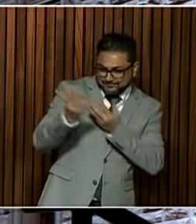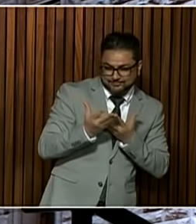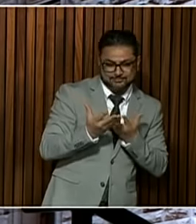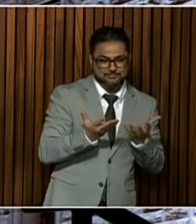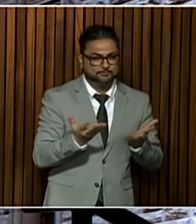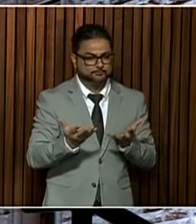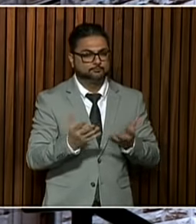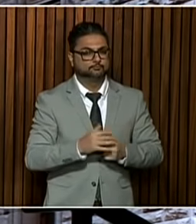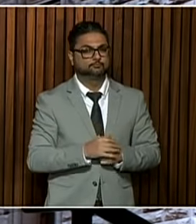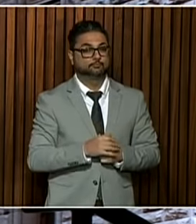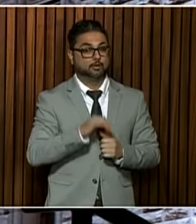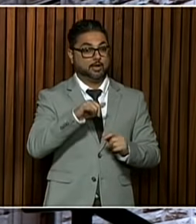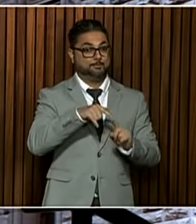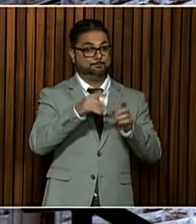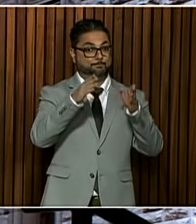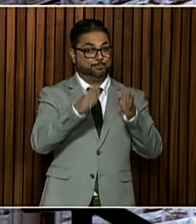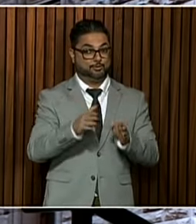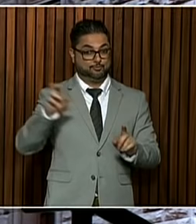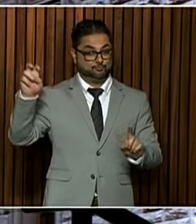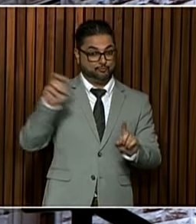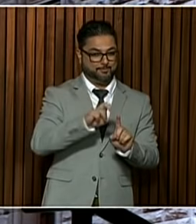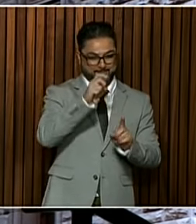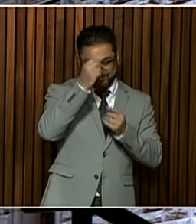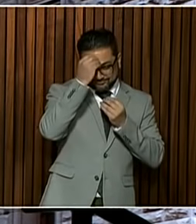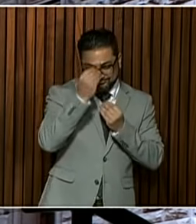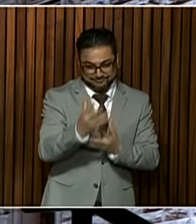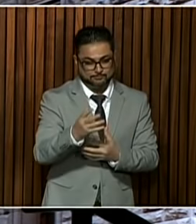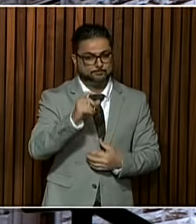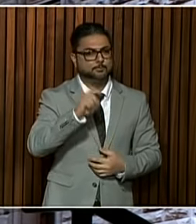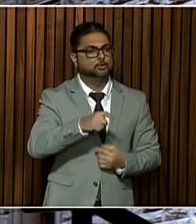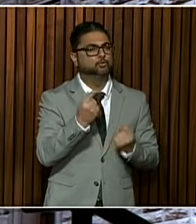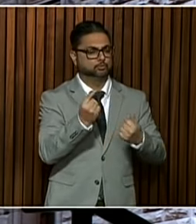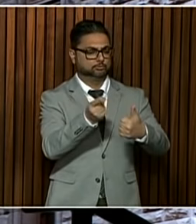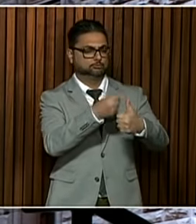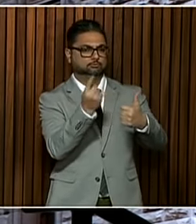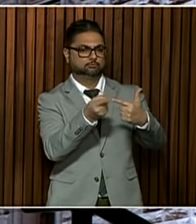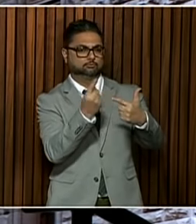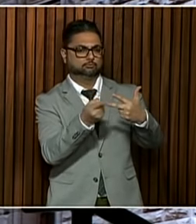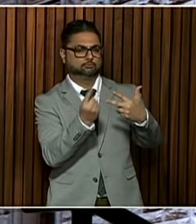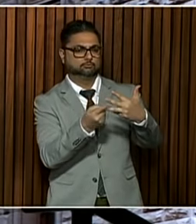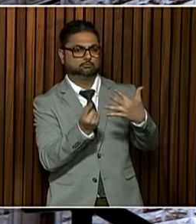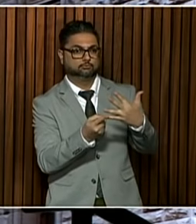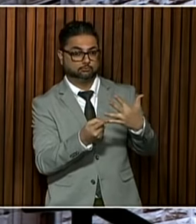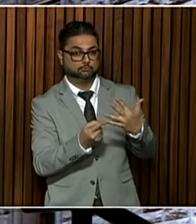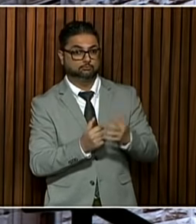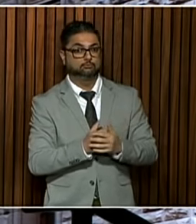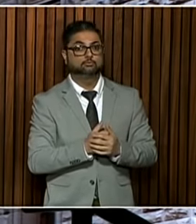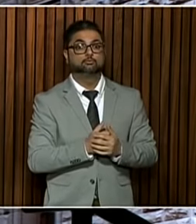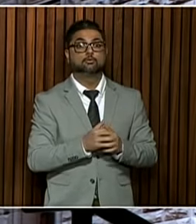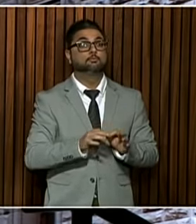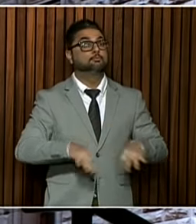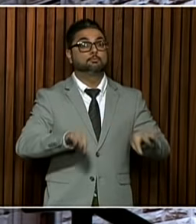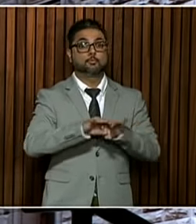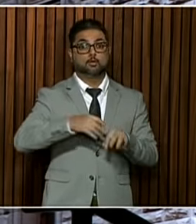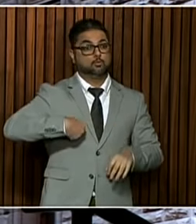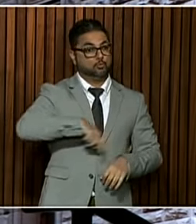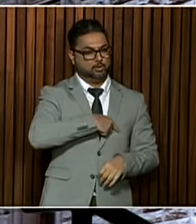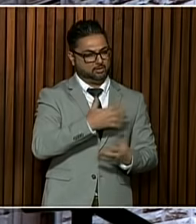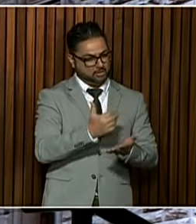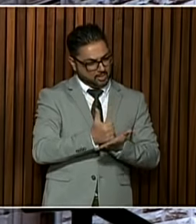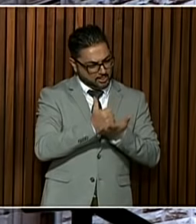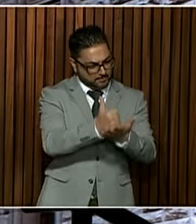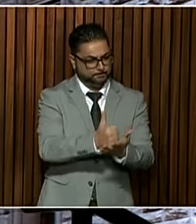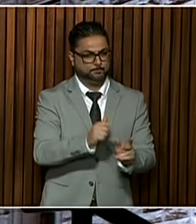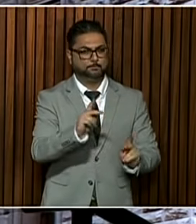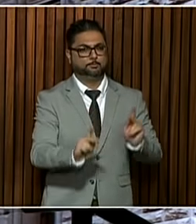in what they need to do, be assisted in doing that, and we want to be able to help them in that regards, because I think for the most part they want to do what's